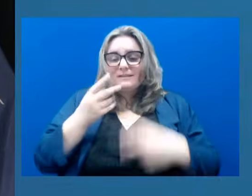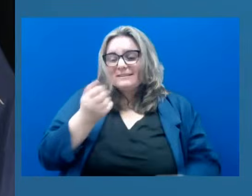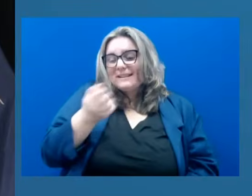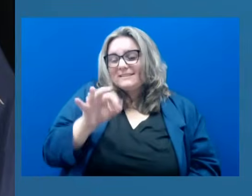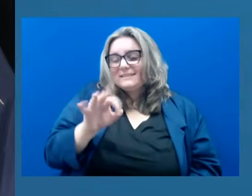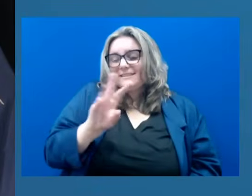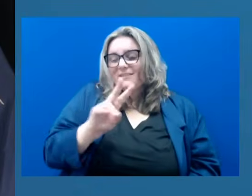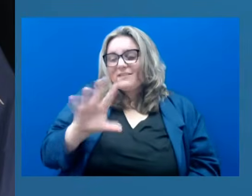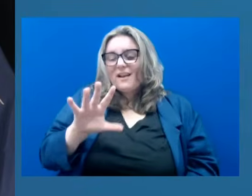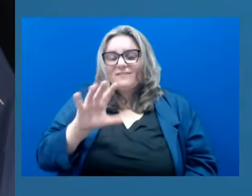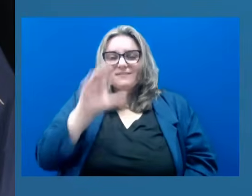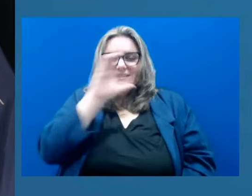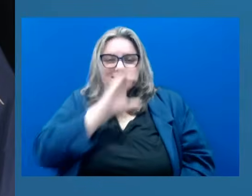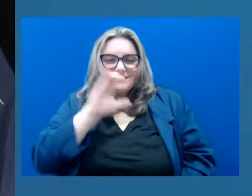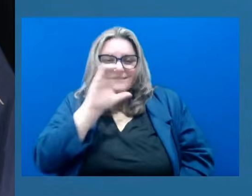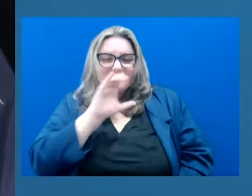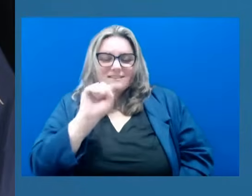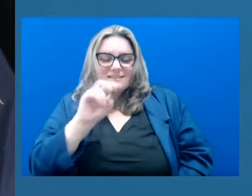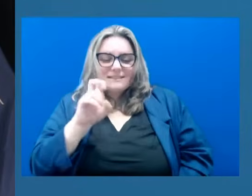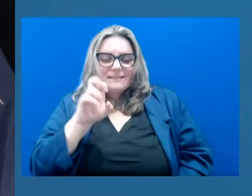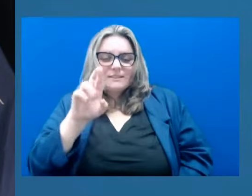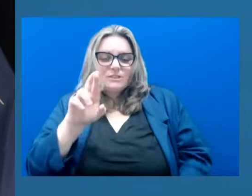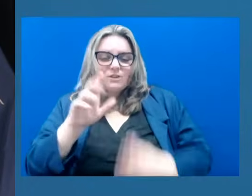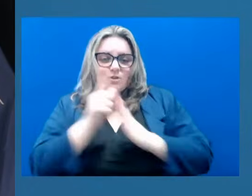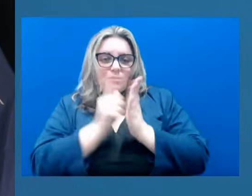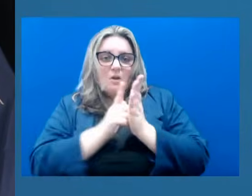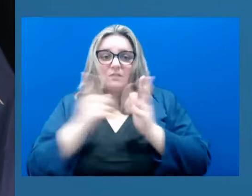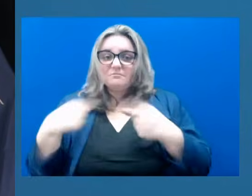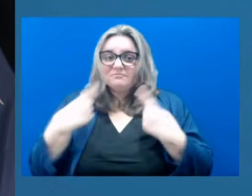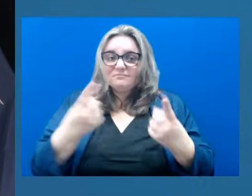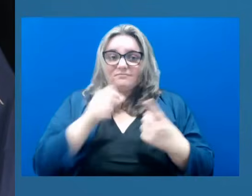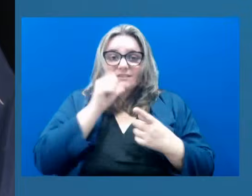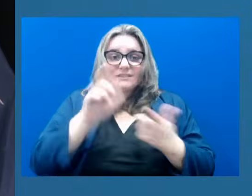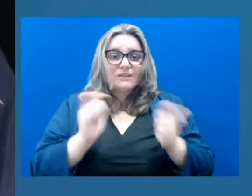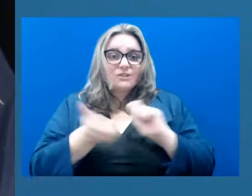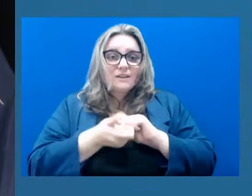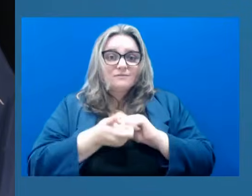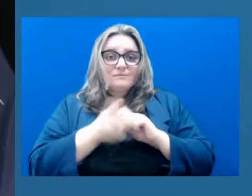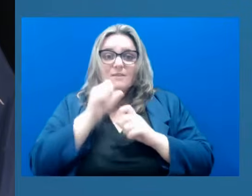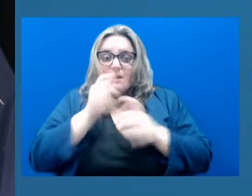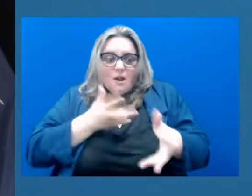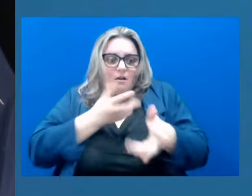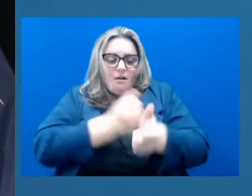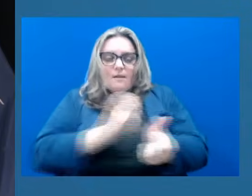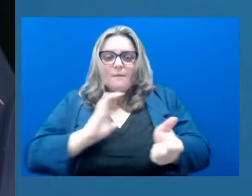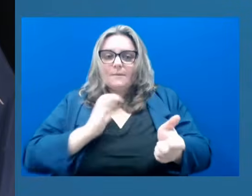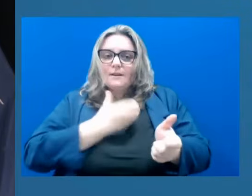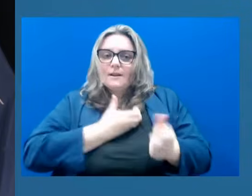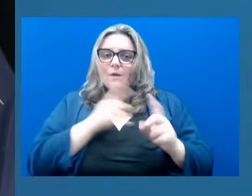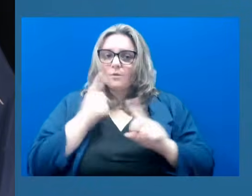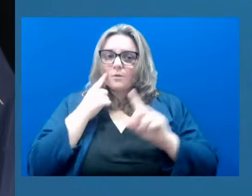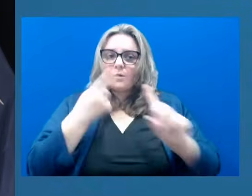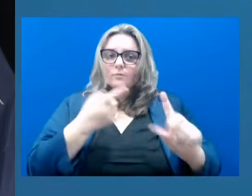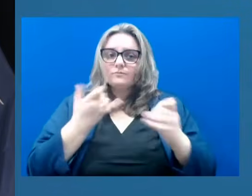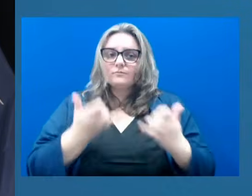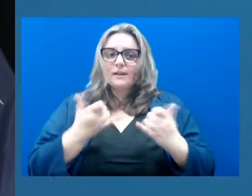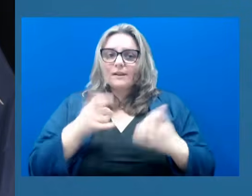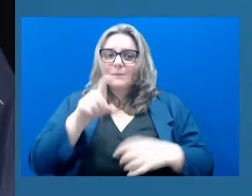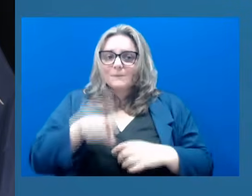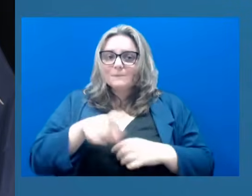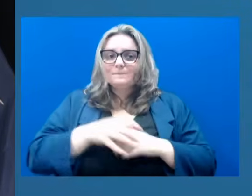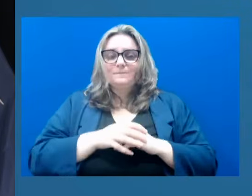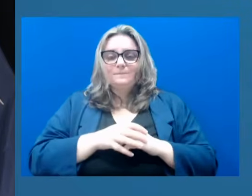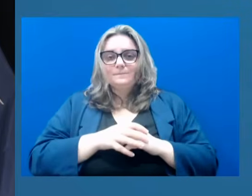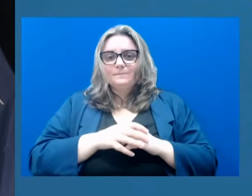not changed in 50 years, and they've not caught up with what we need to do now. Now, when they were put in place,